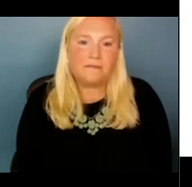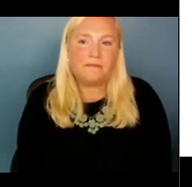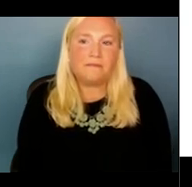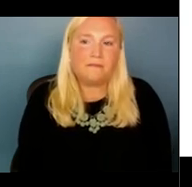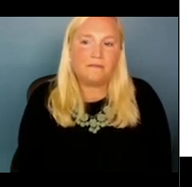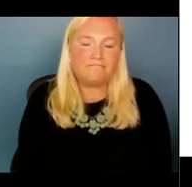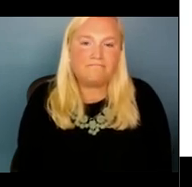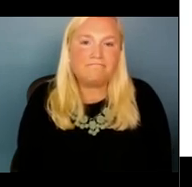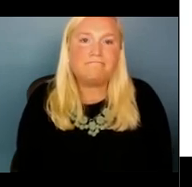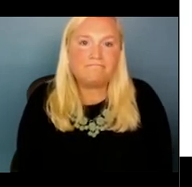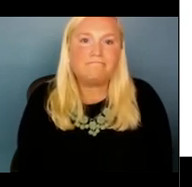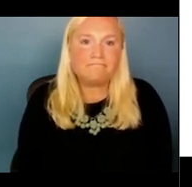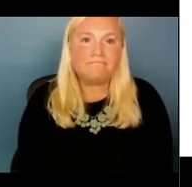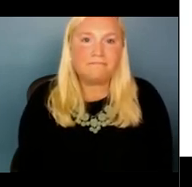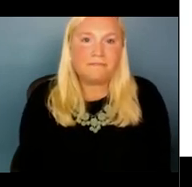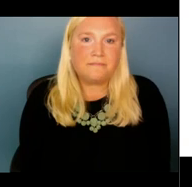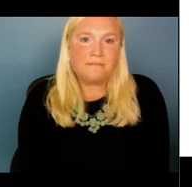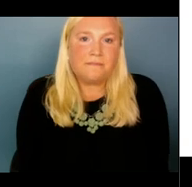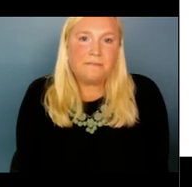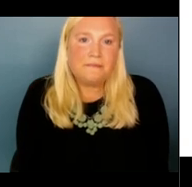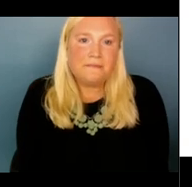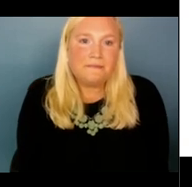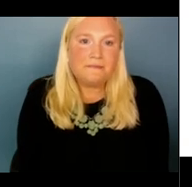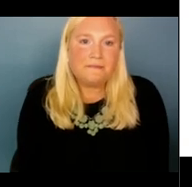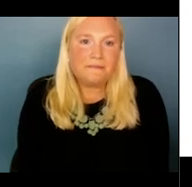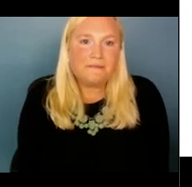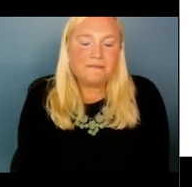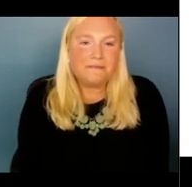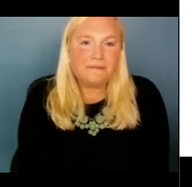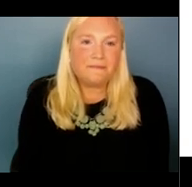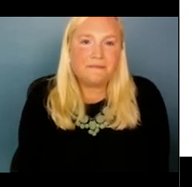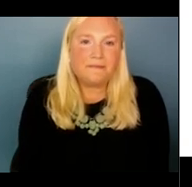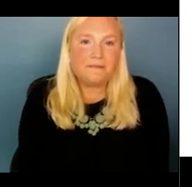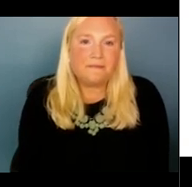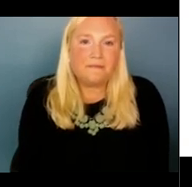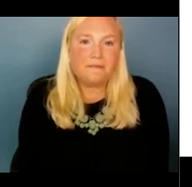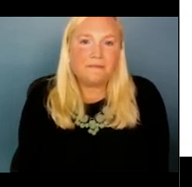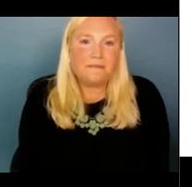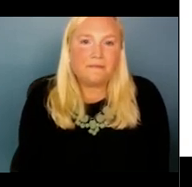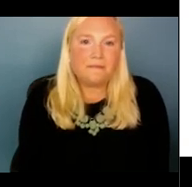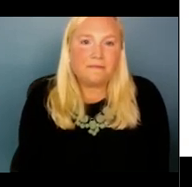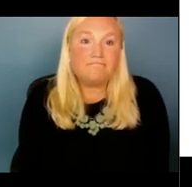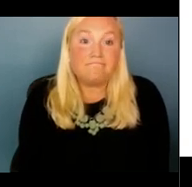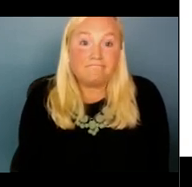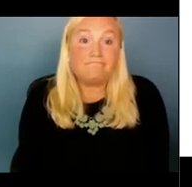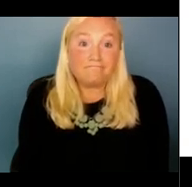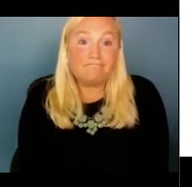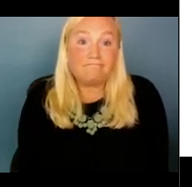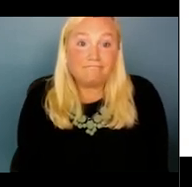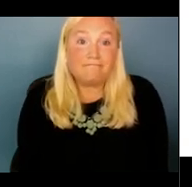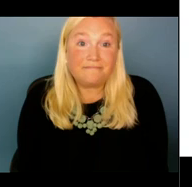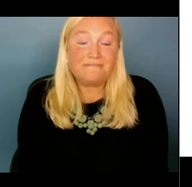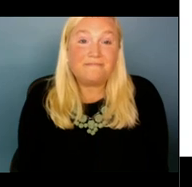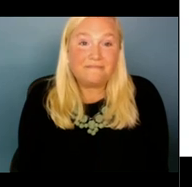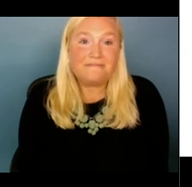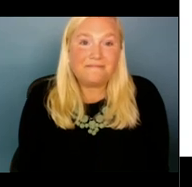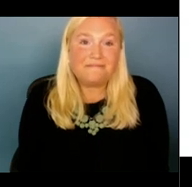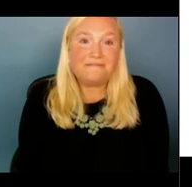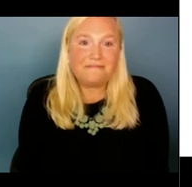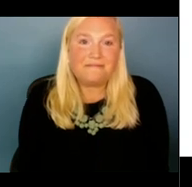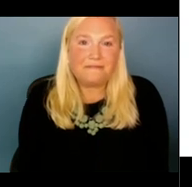there's a more negative reason. More positive reason is that maybe the kid is actually just fine and doesn't need to be